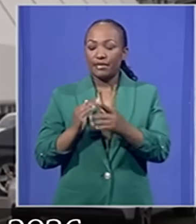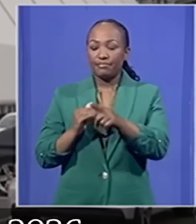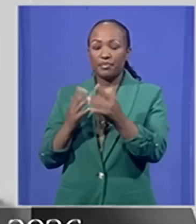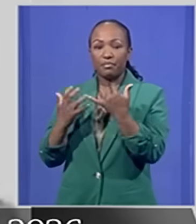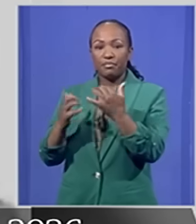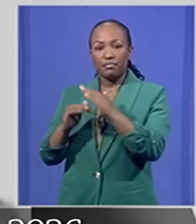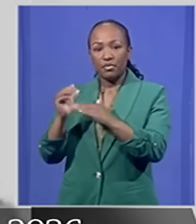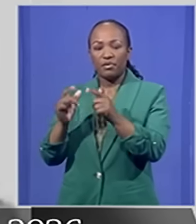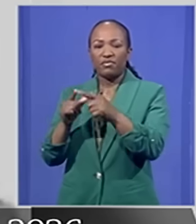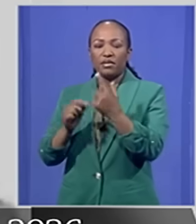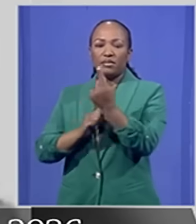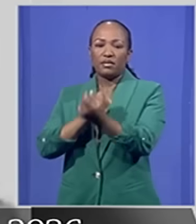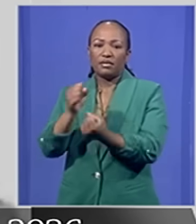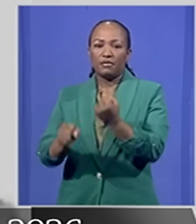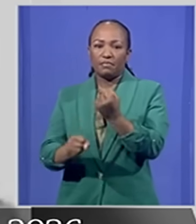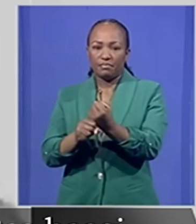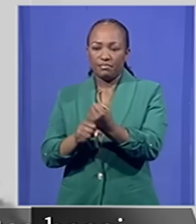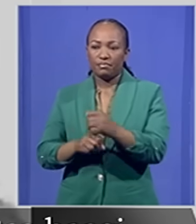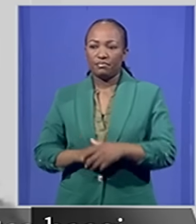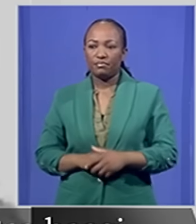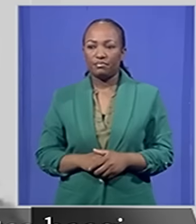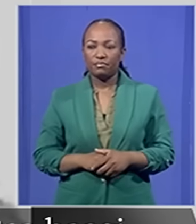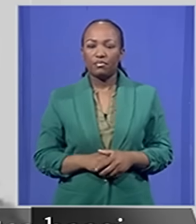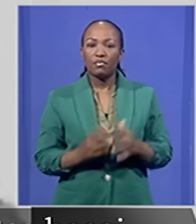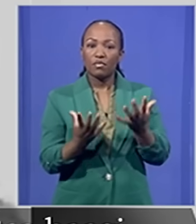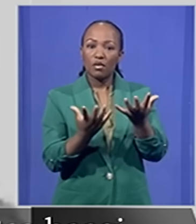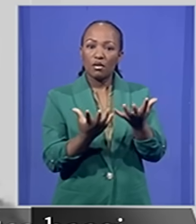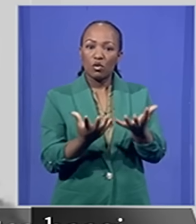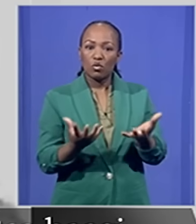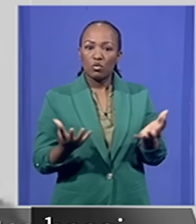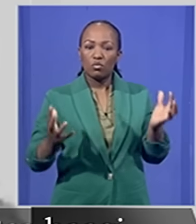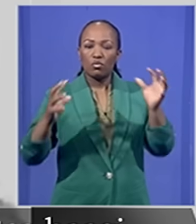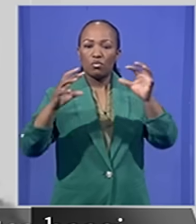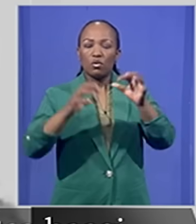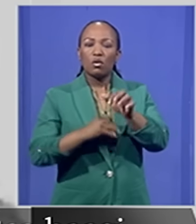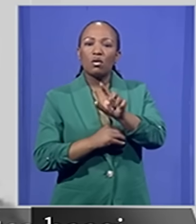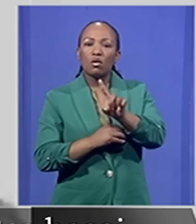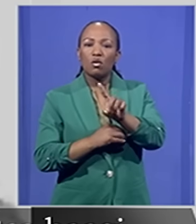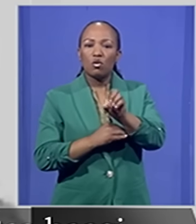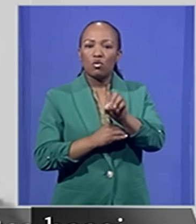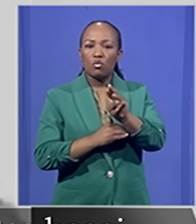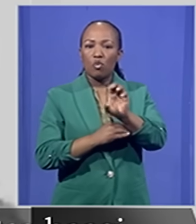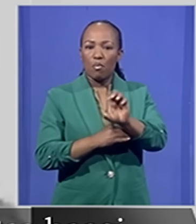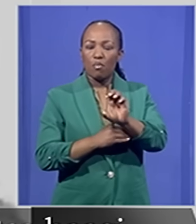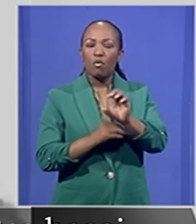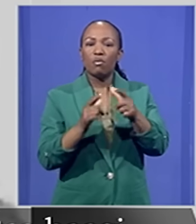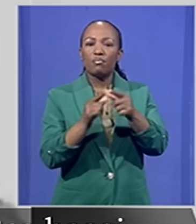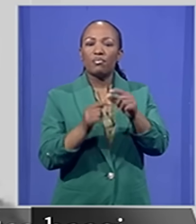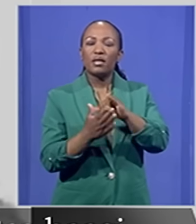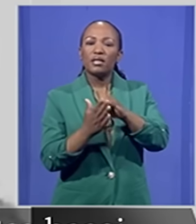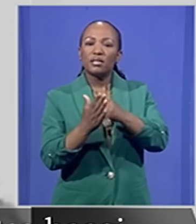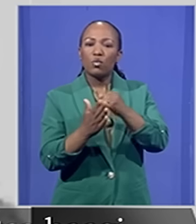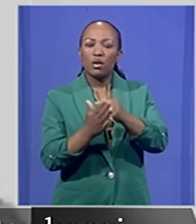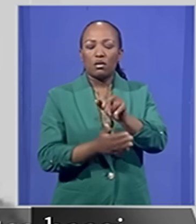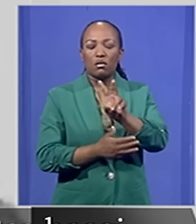o tlang. The dome will be ready for occupation in January 2026. We